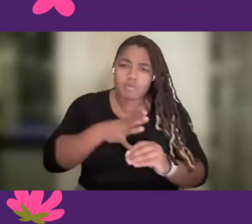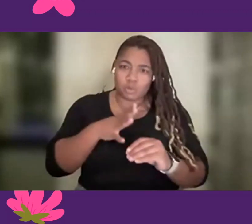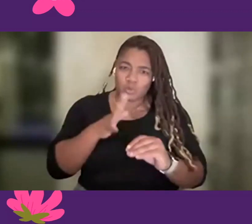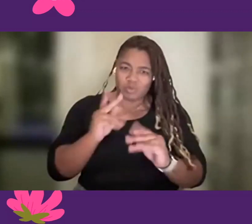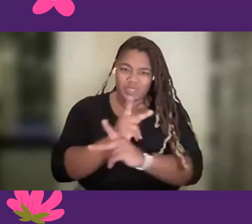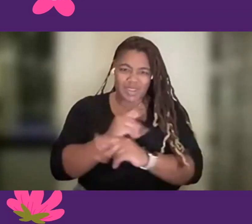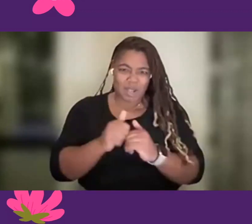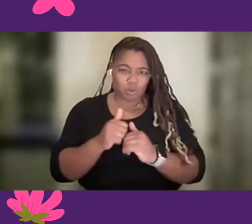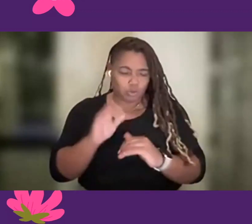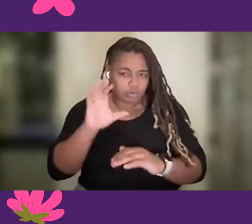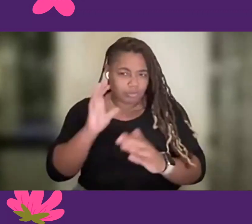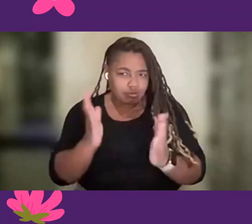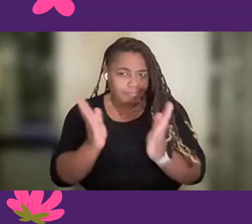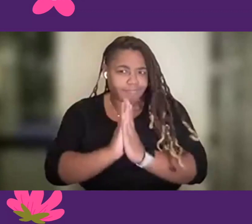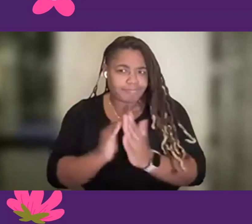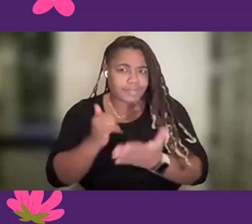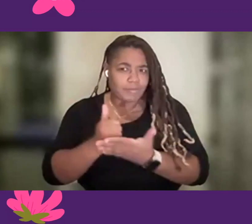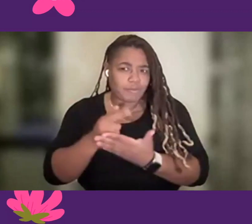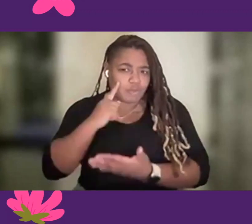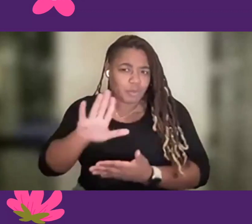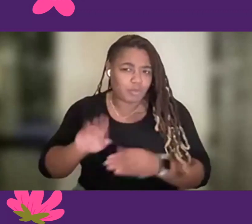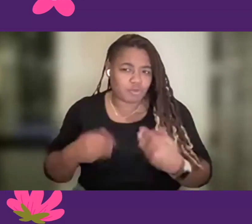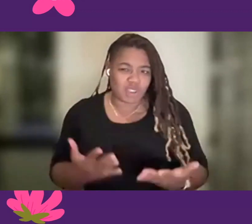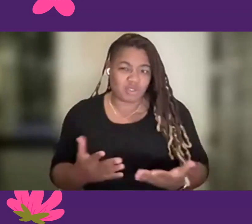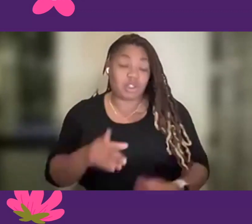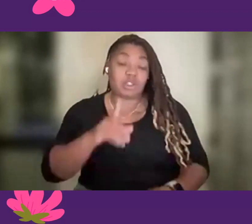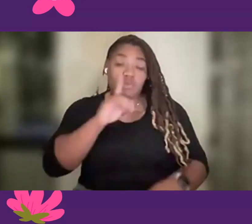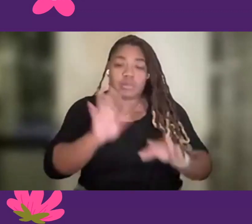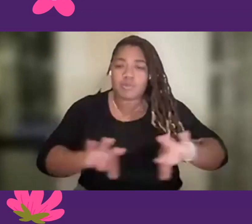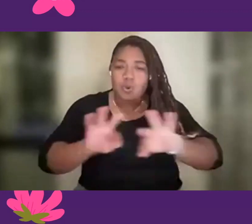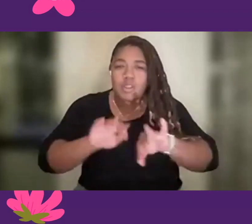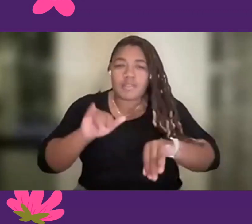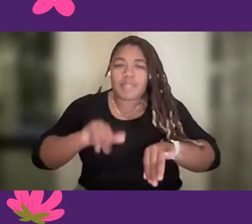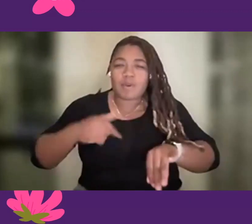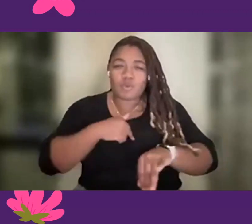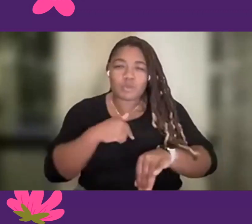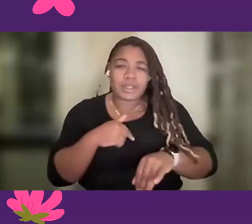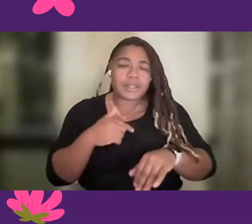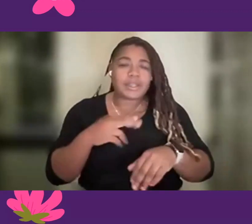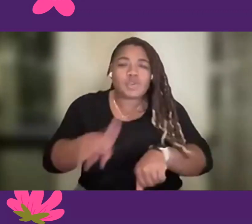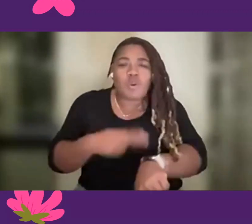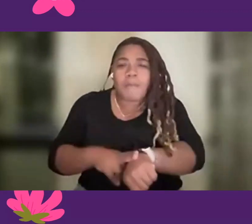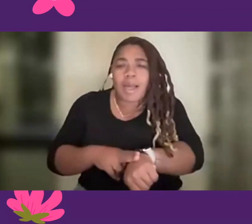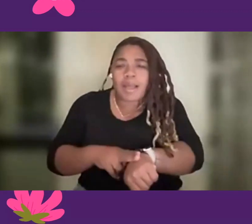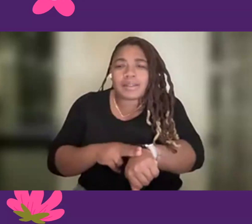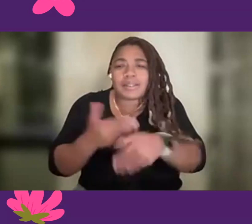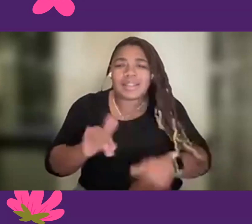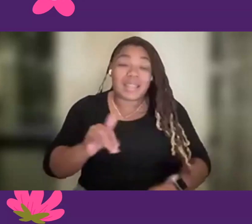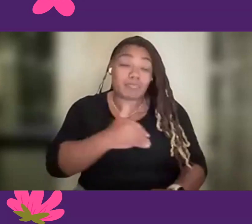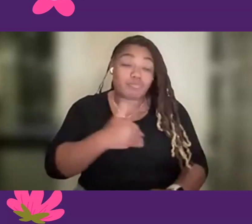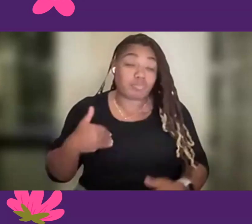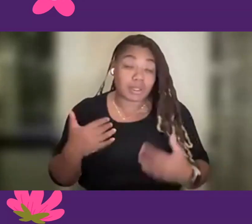healthcare providers. I think it's really important that we normalize terms like breast health education